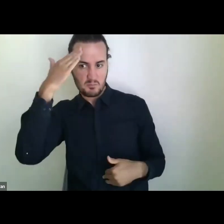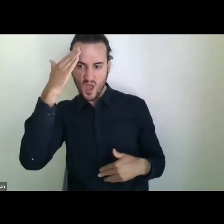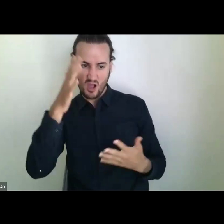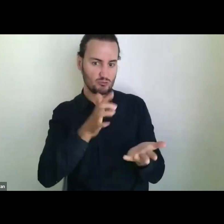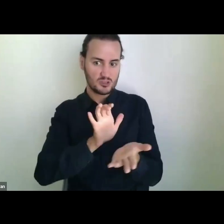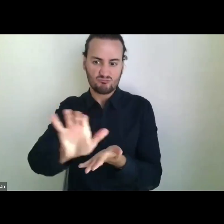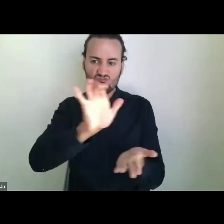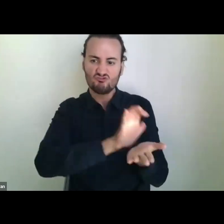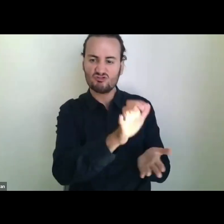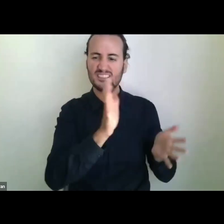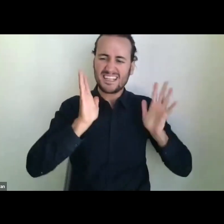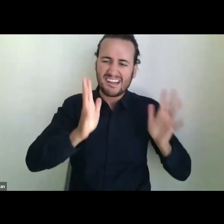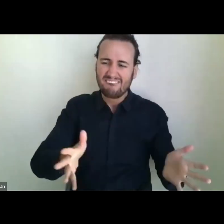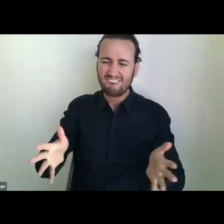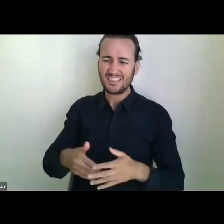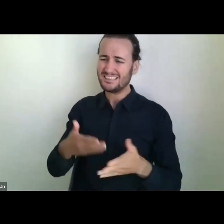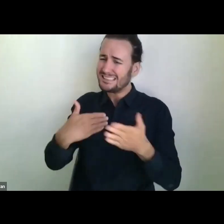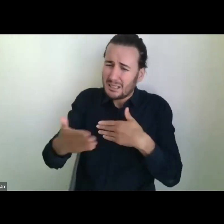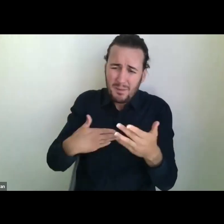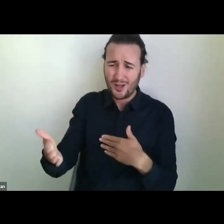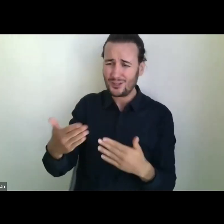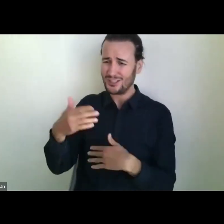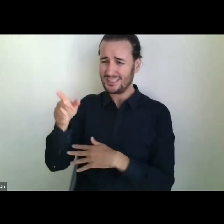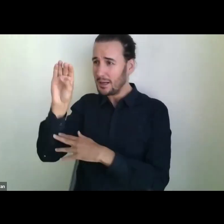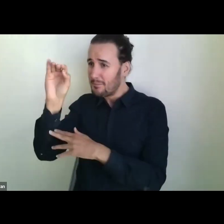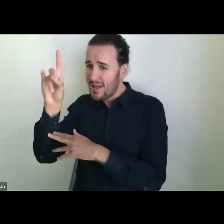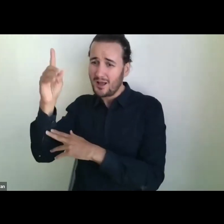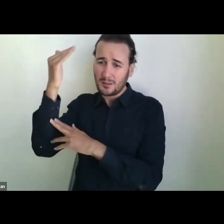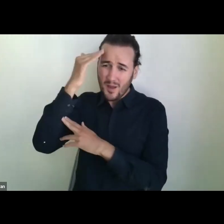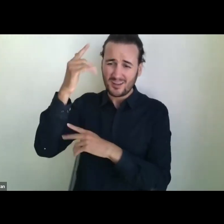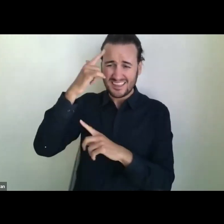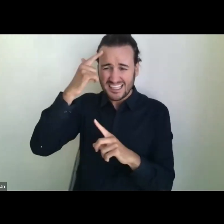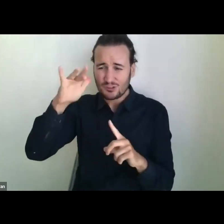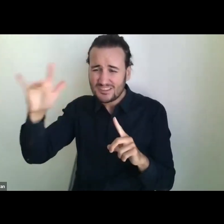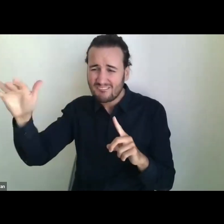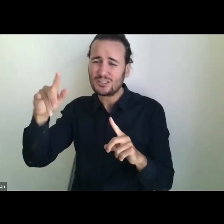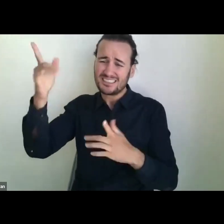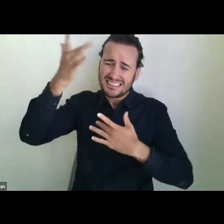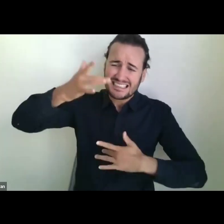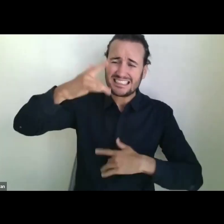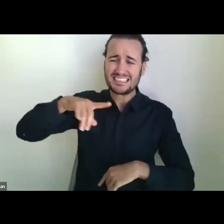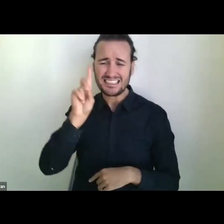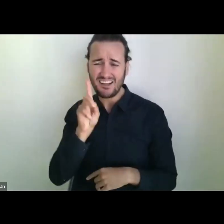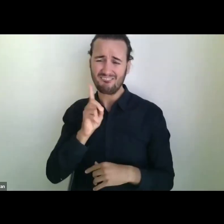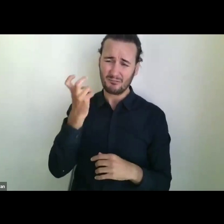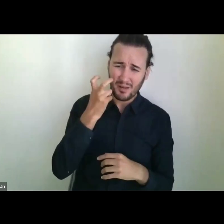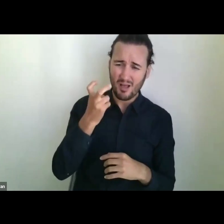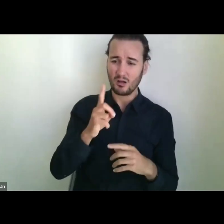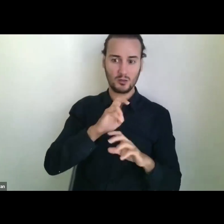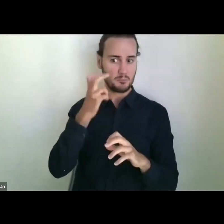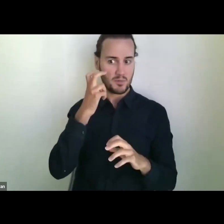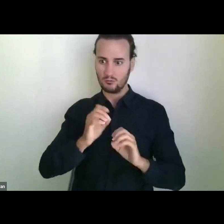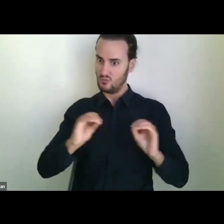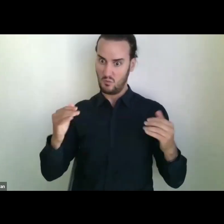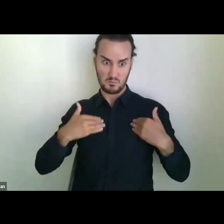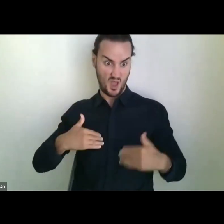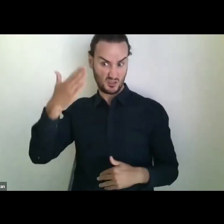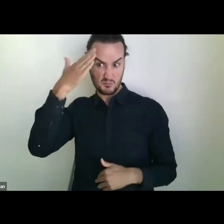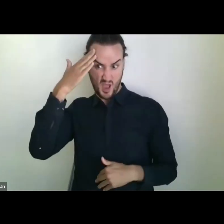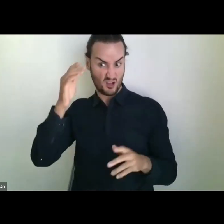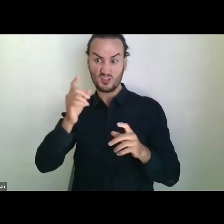behind. Mad, divergent, ill, deaf, blind, no body mind is free until every body mind is free. We grow